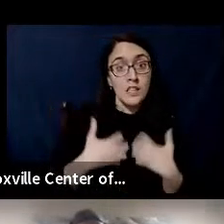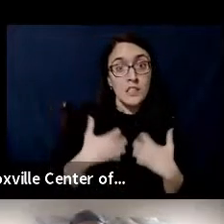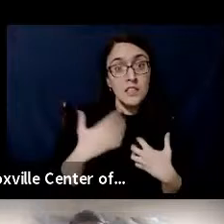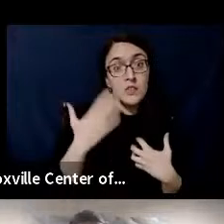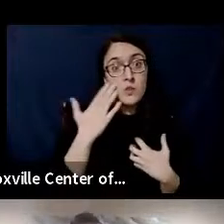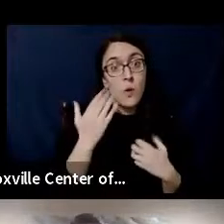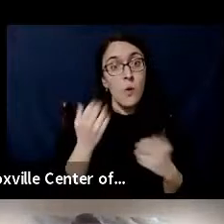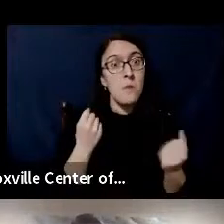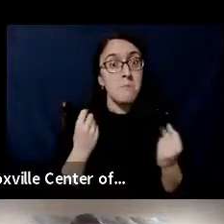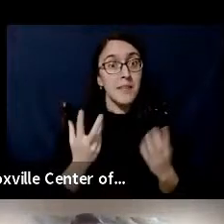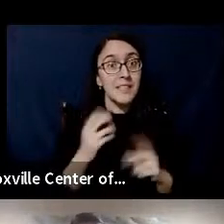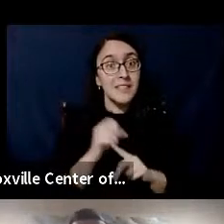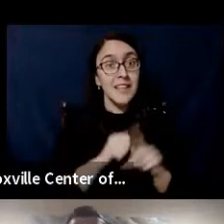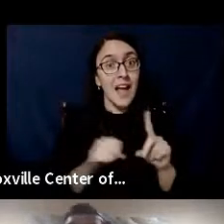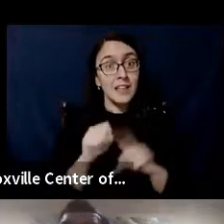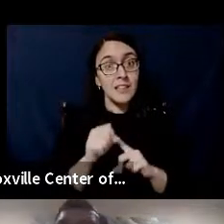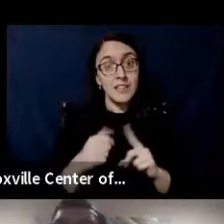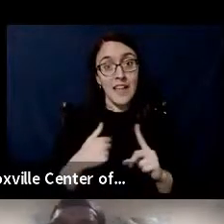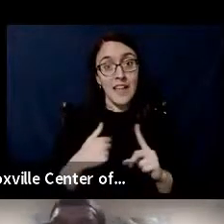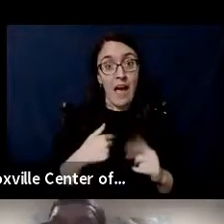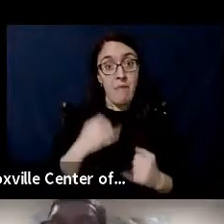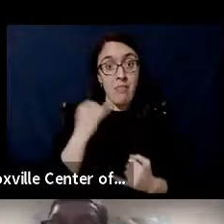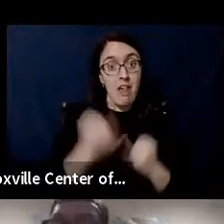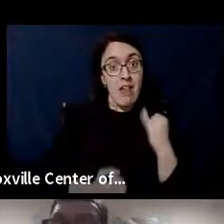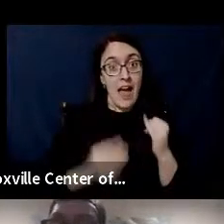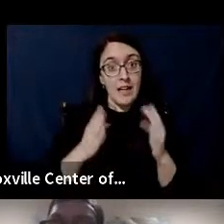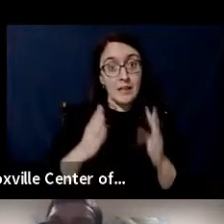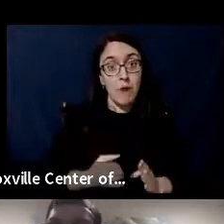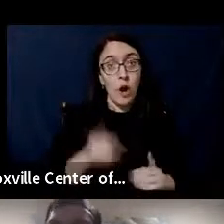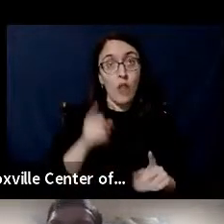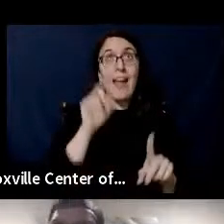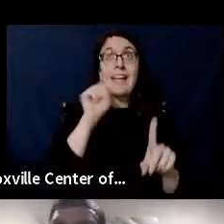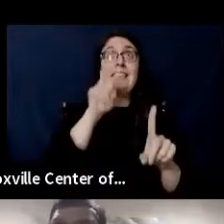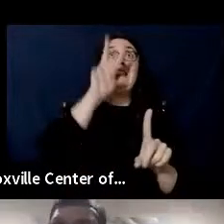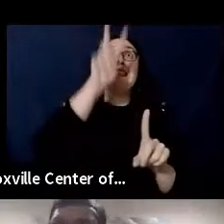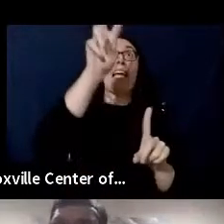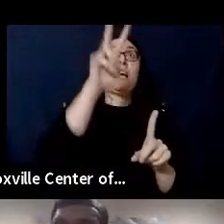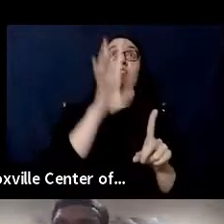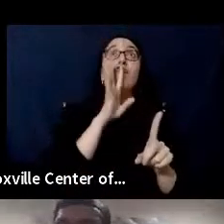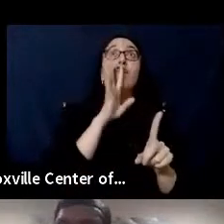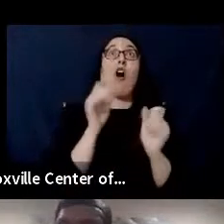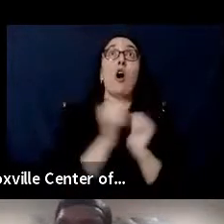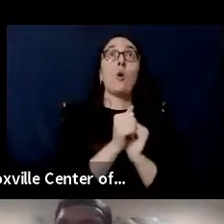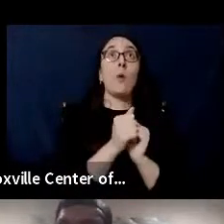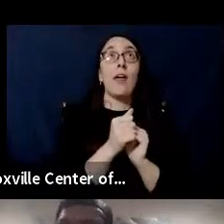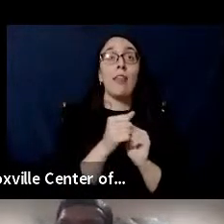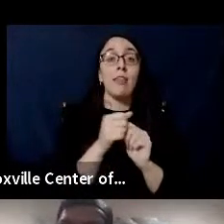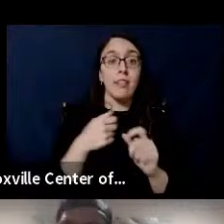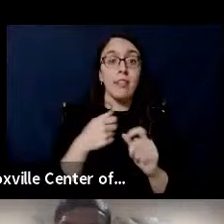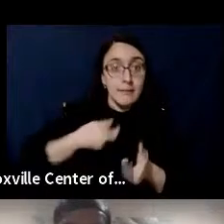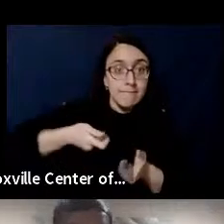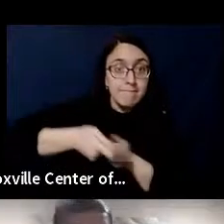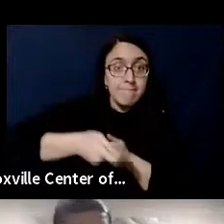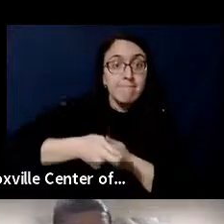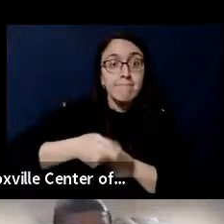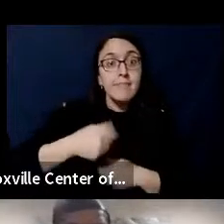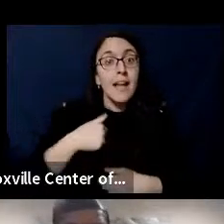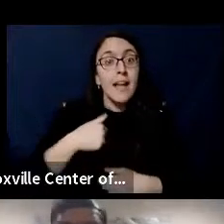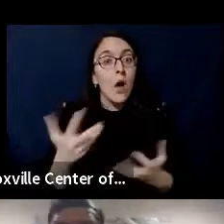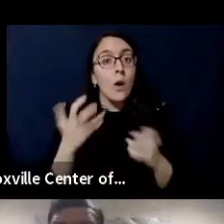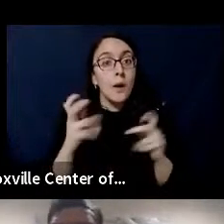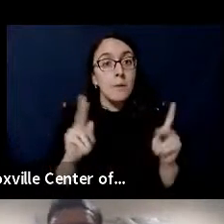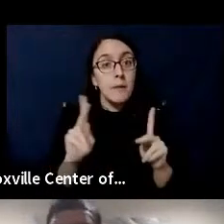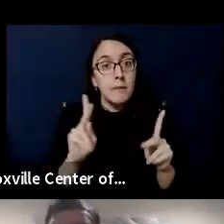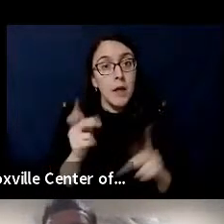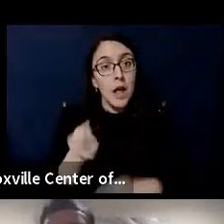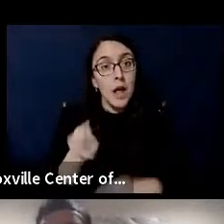cases, I'm the last person that they're seeing and talking to. And I just want people to understand this